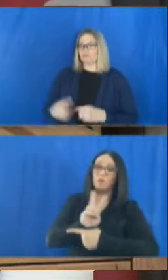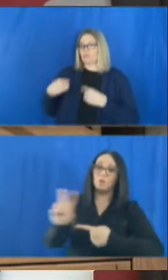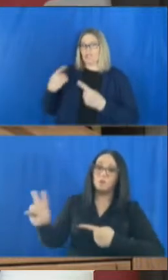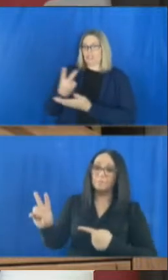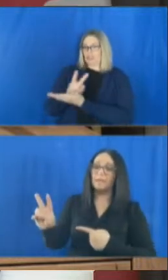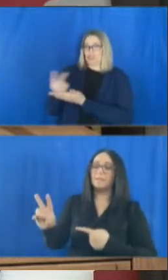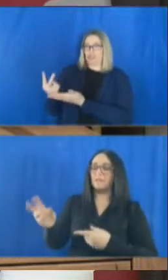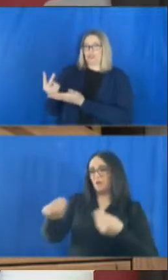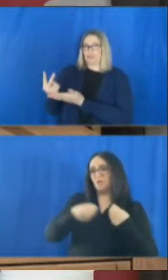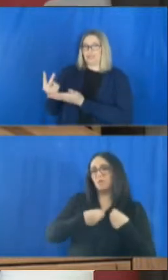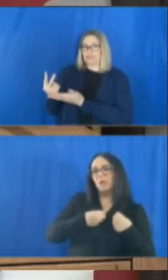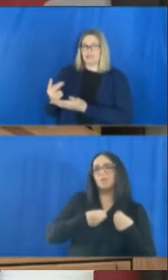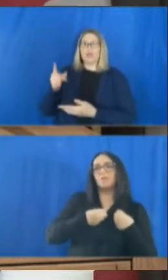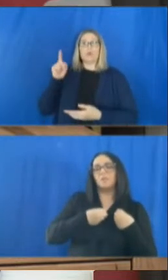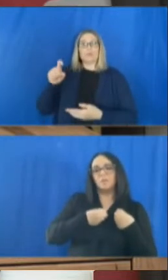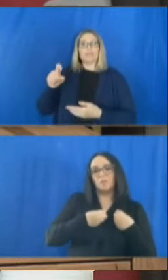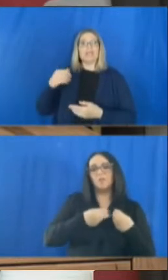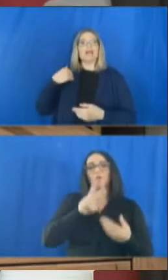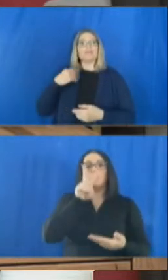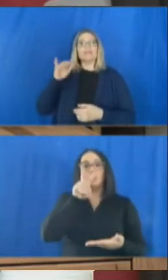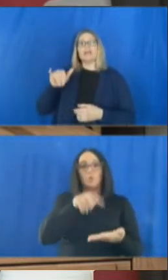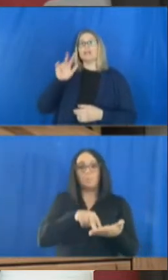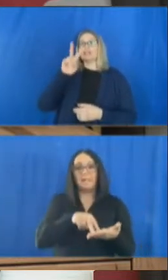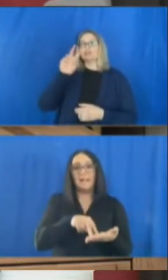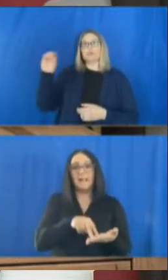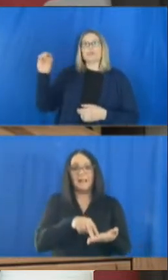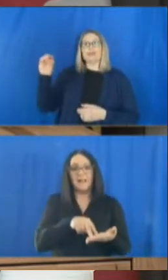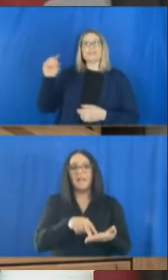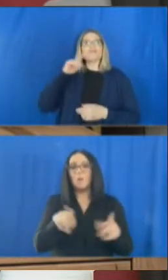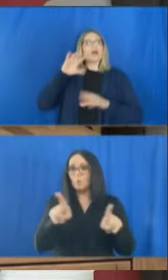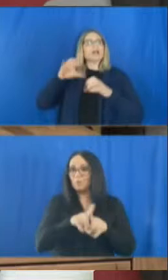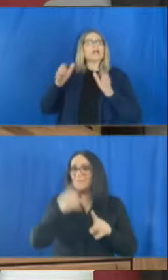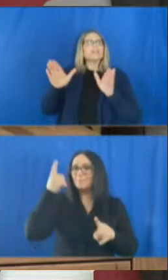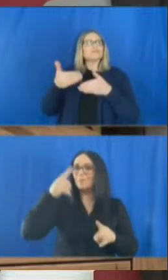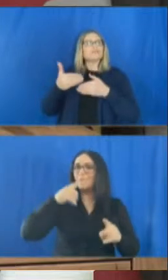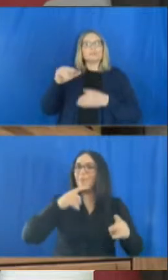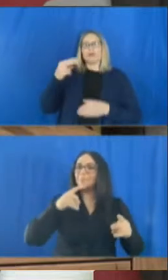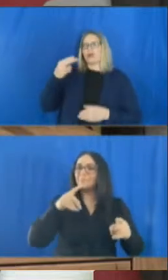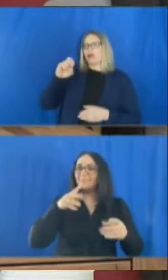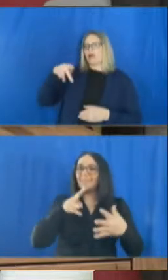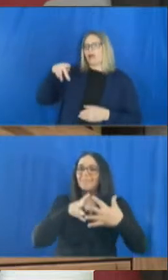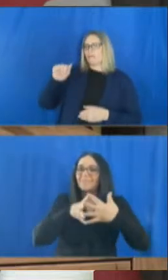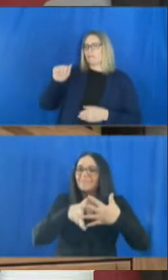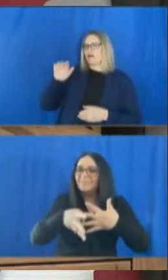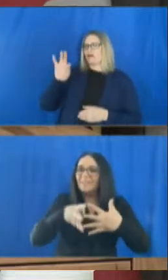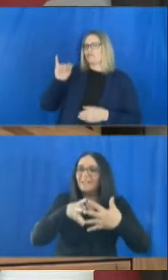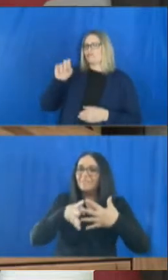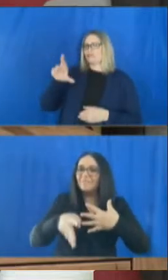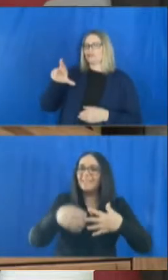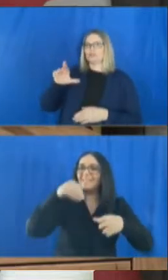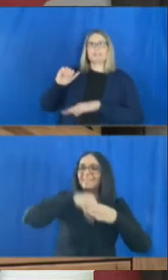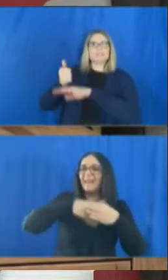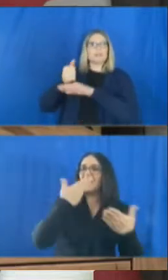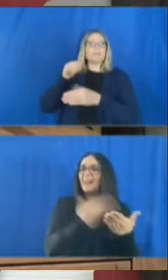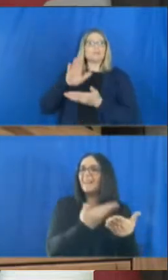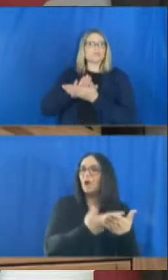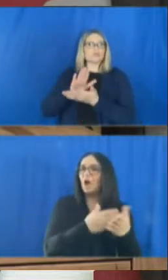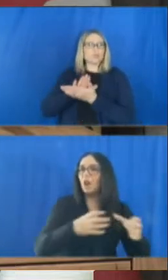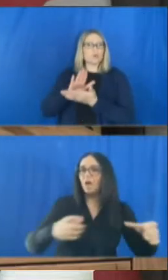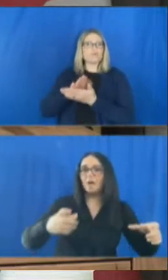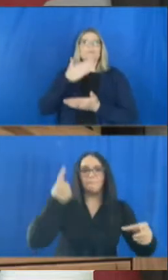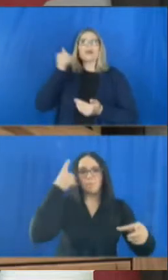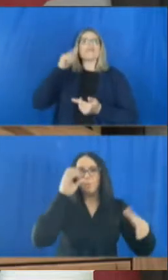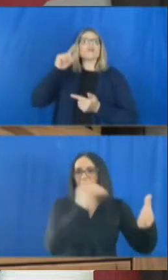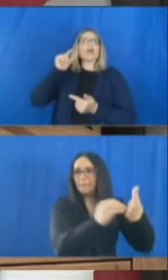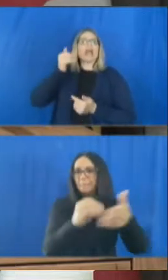to in-person learning with students. Thanks to the steps taken and the progress made, Public Health has recommended and